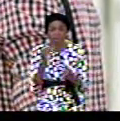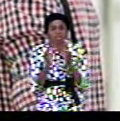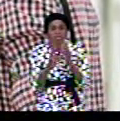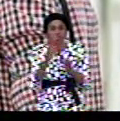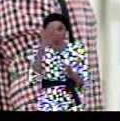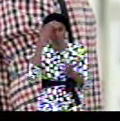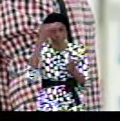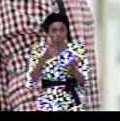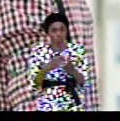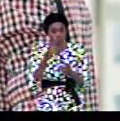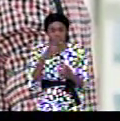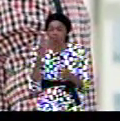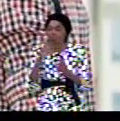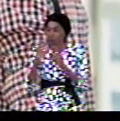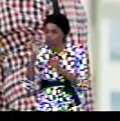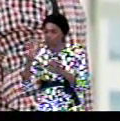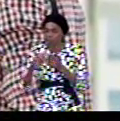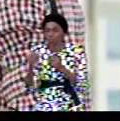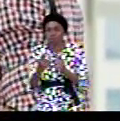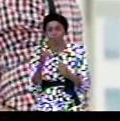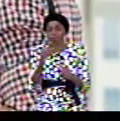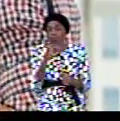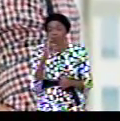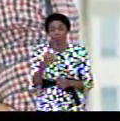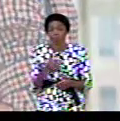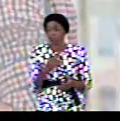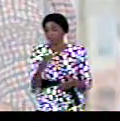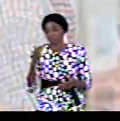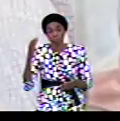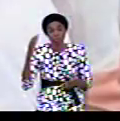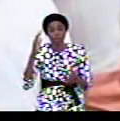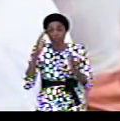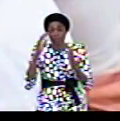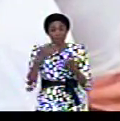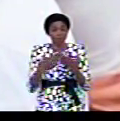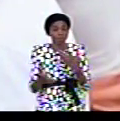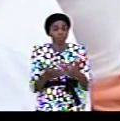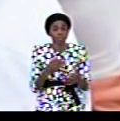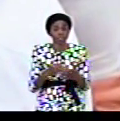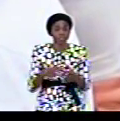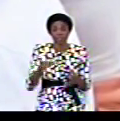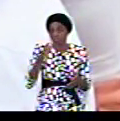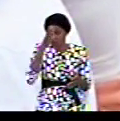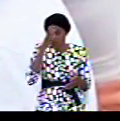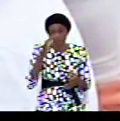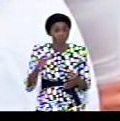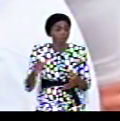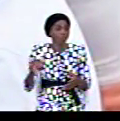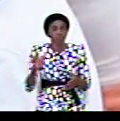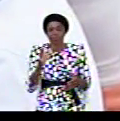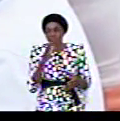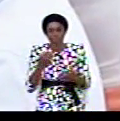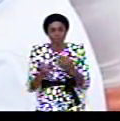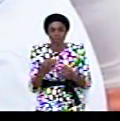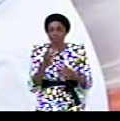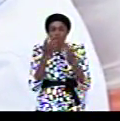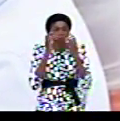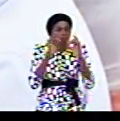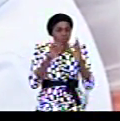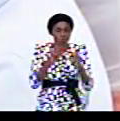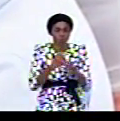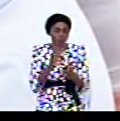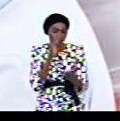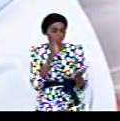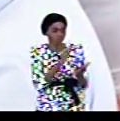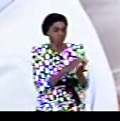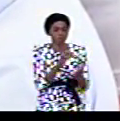talking to everybody. You'll not mind whether they disregard you or belittle you, or whether they scorn you, or whether